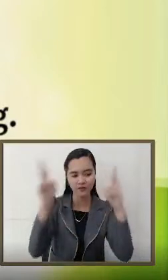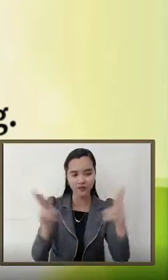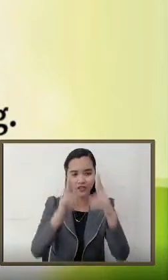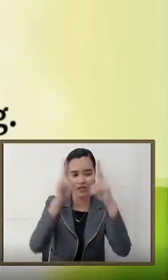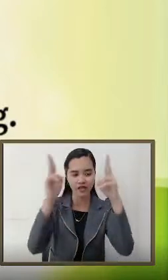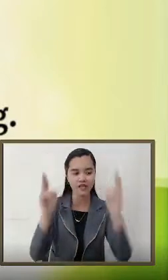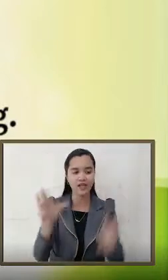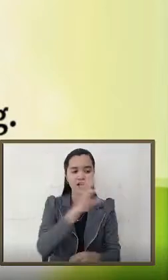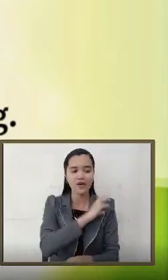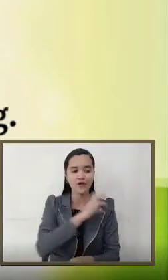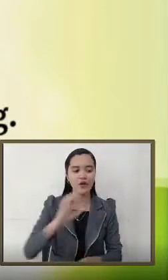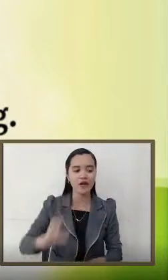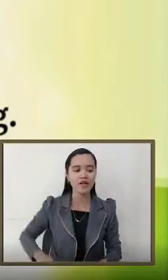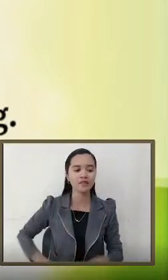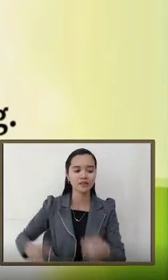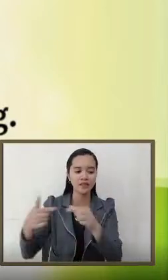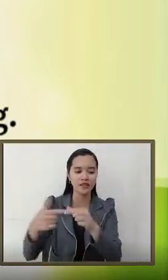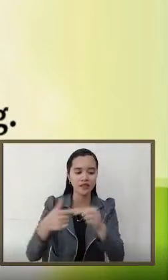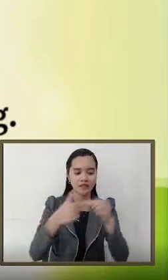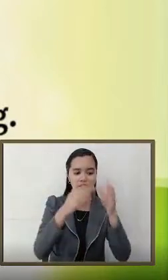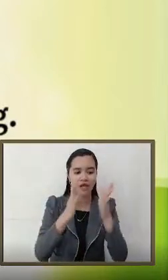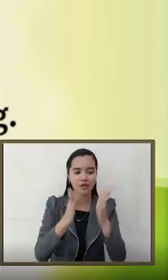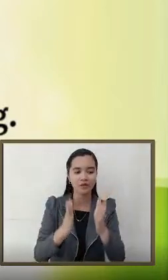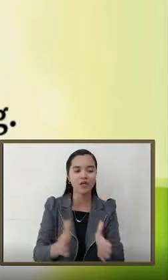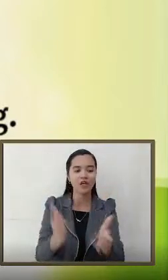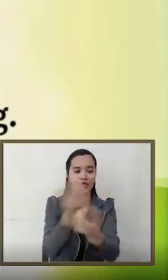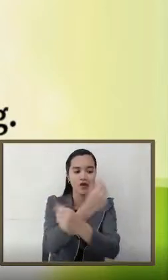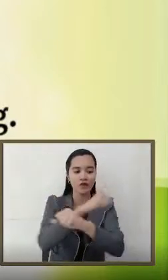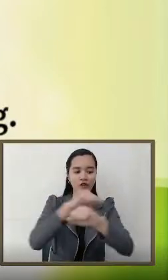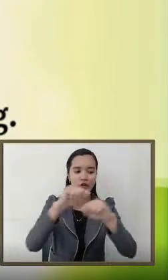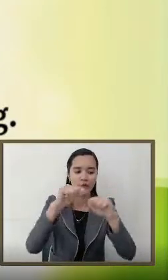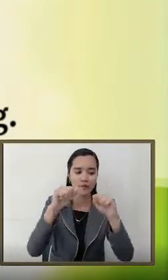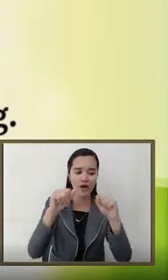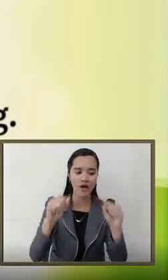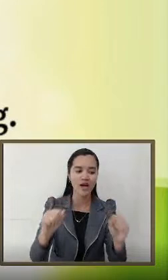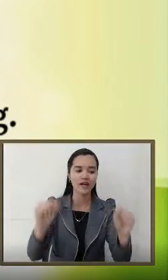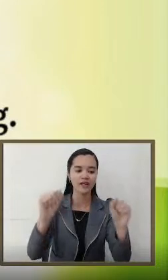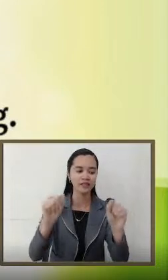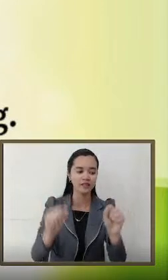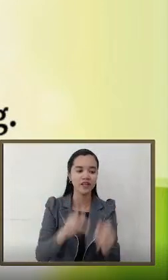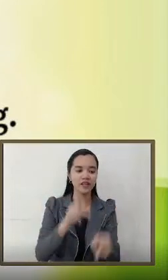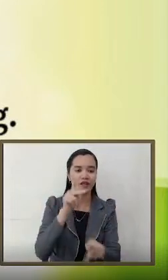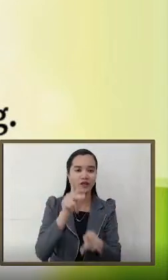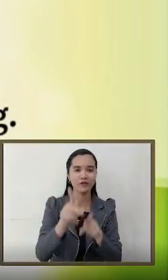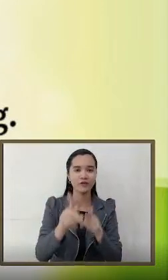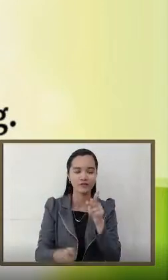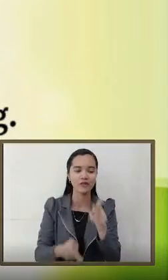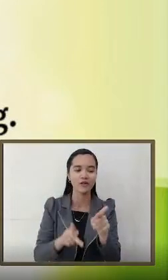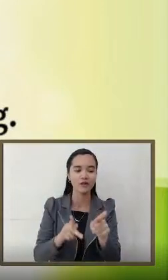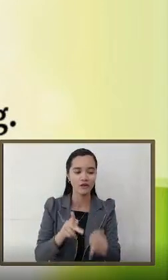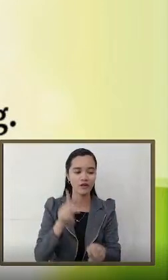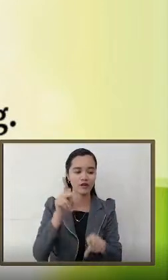aloud, Hosanna. Christ is captain of the mighty